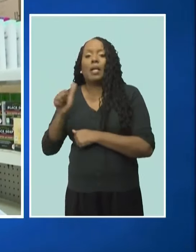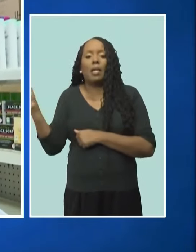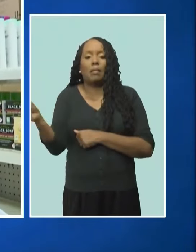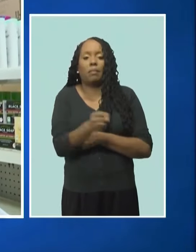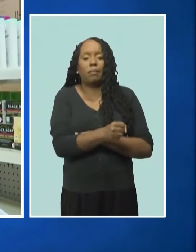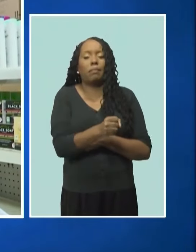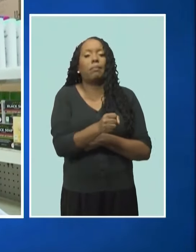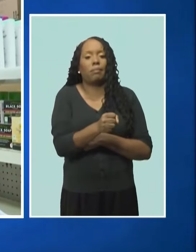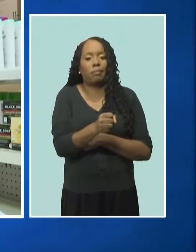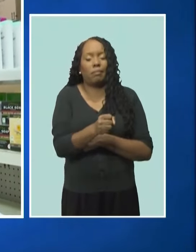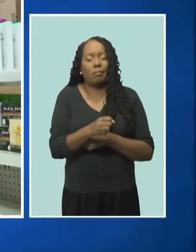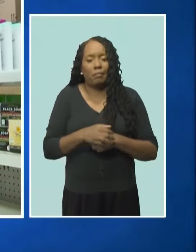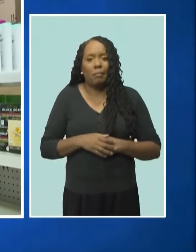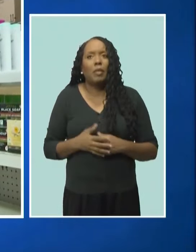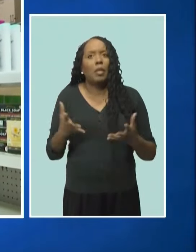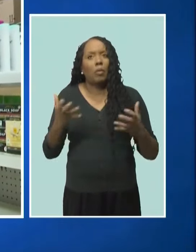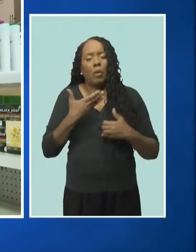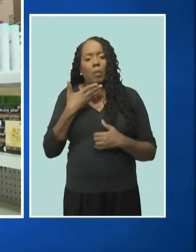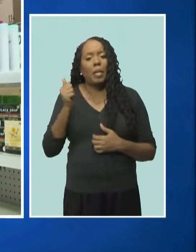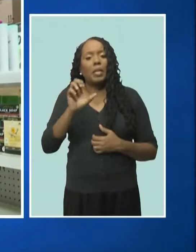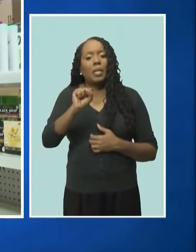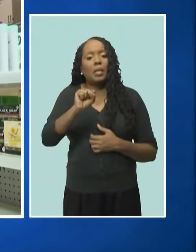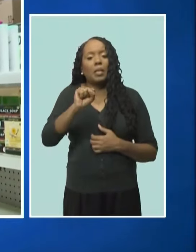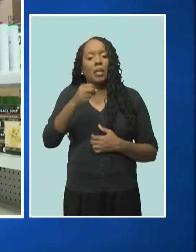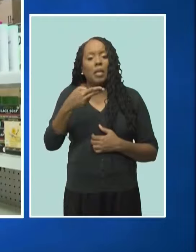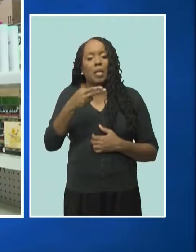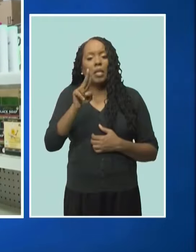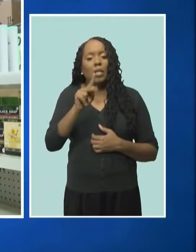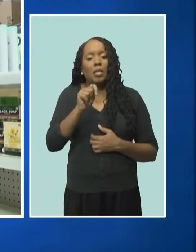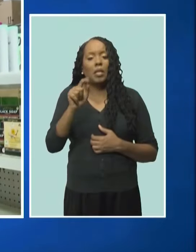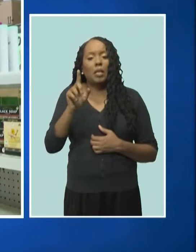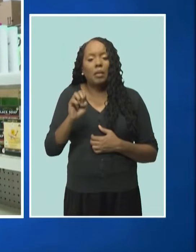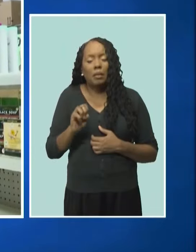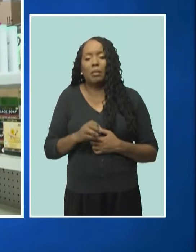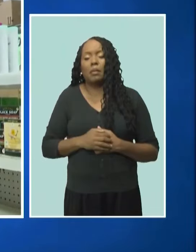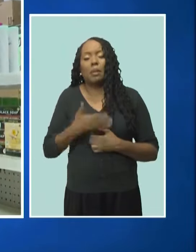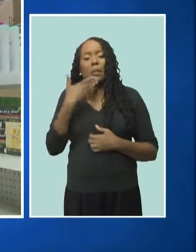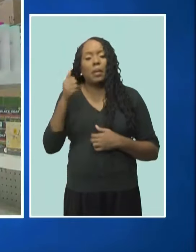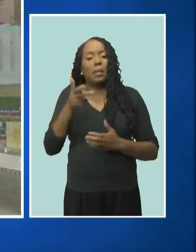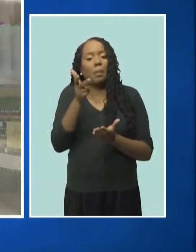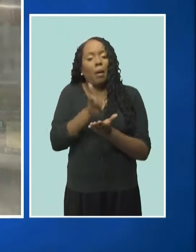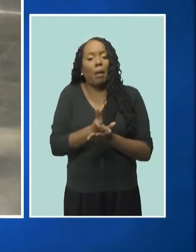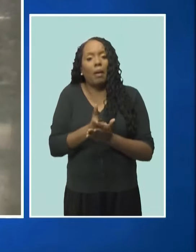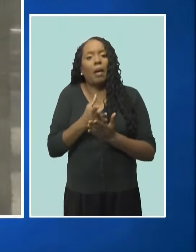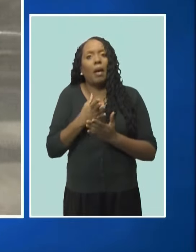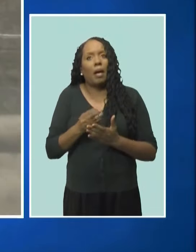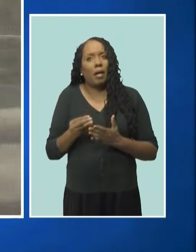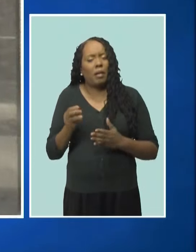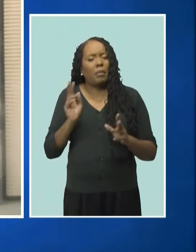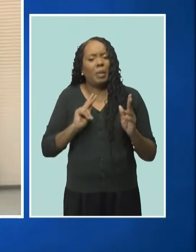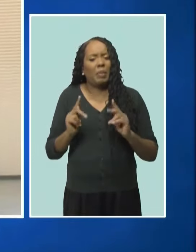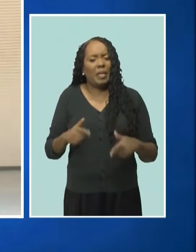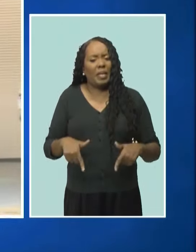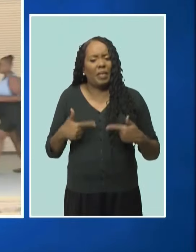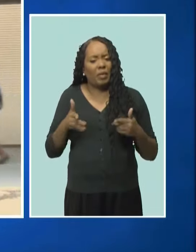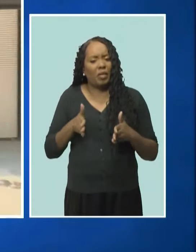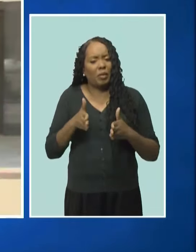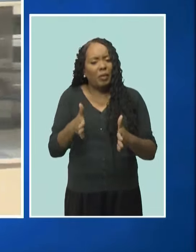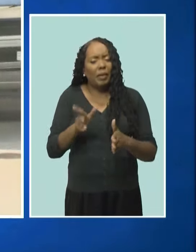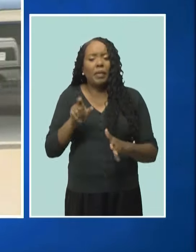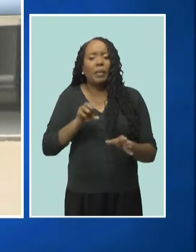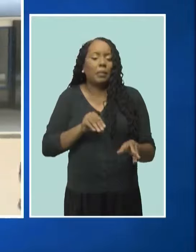service, improved parking, and removing the homeless from the streets will also help. Sean Farrell, CBC